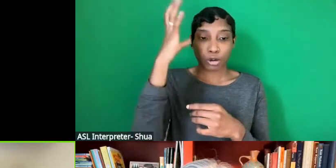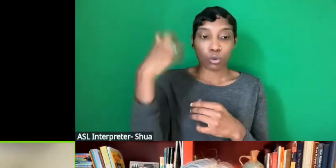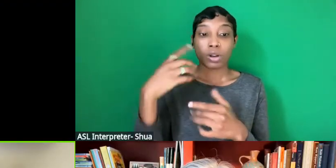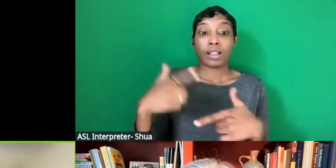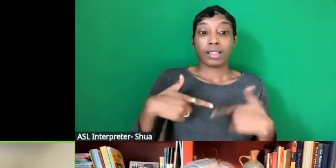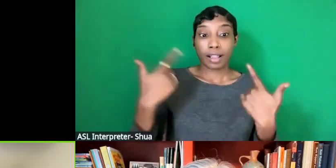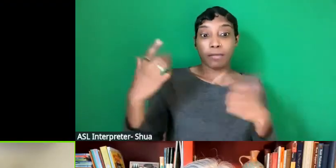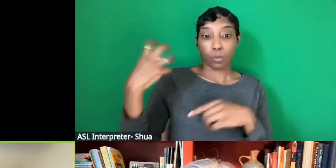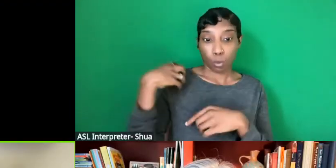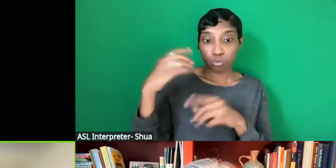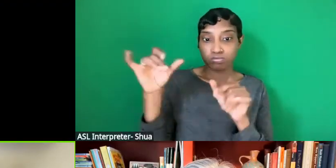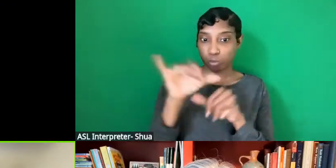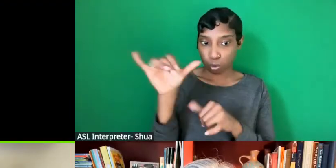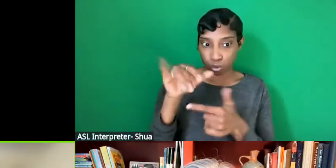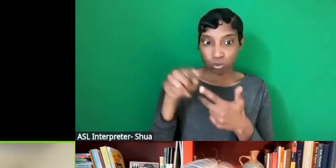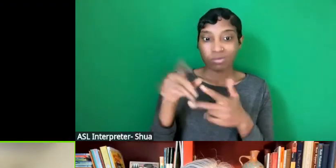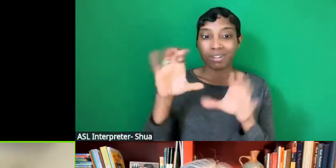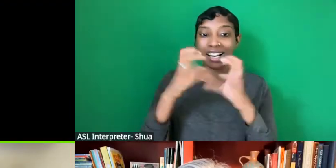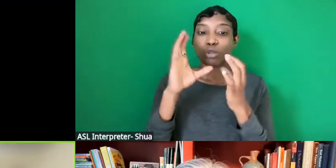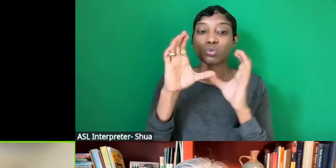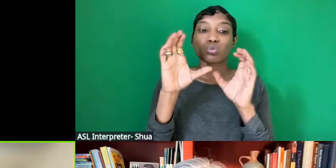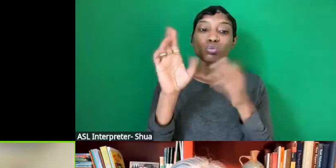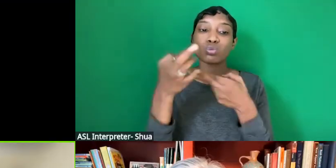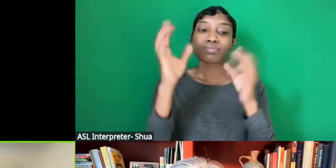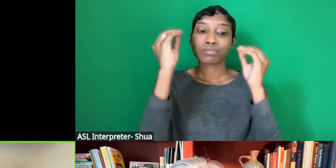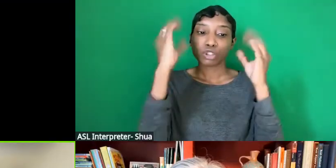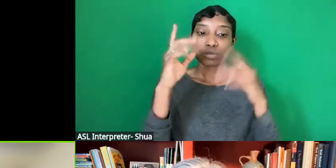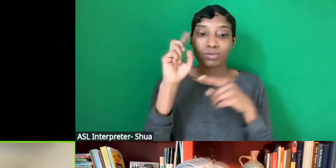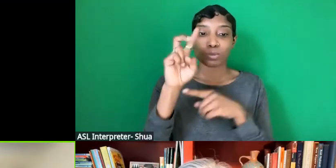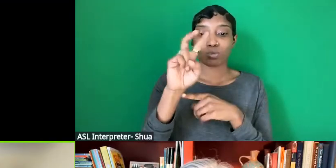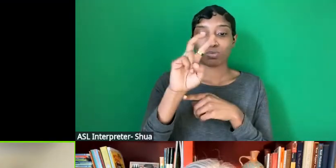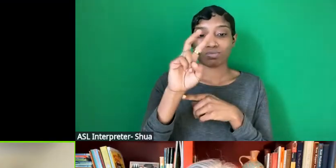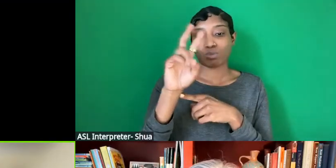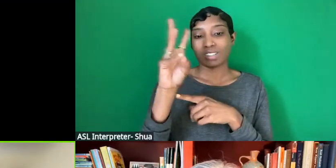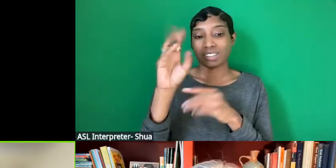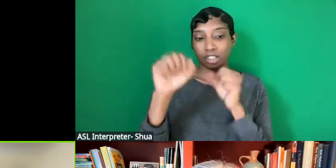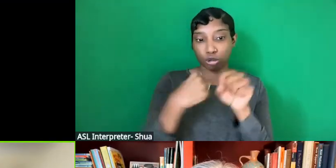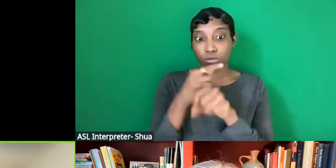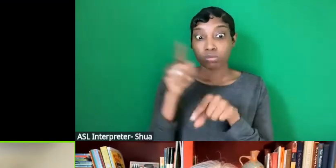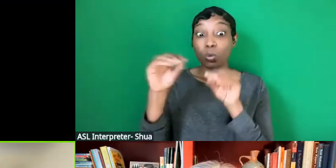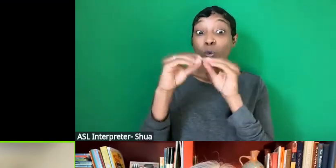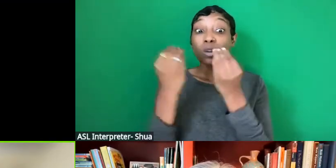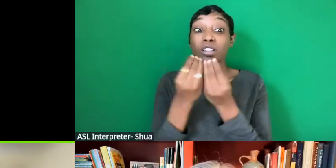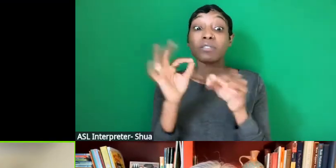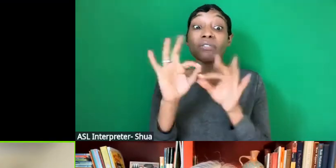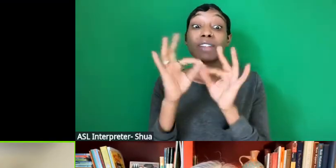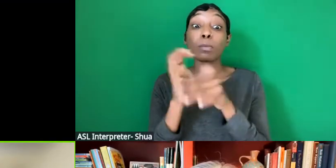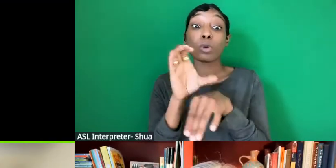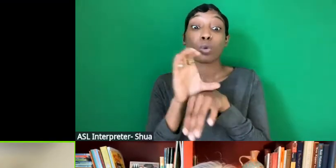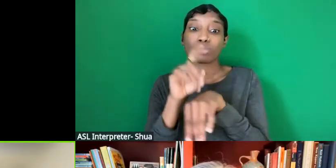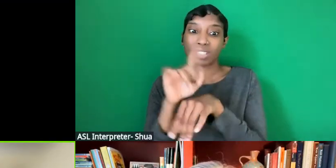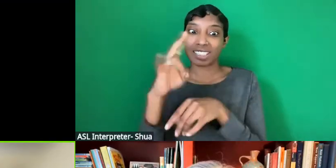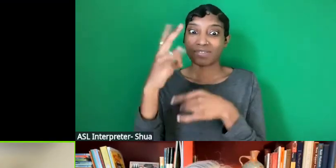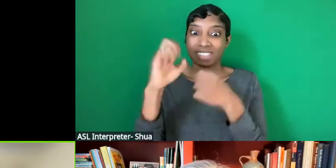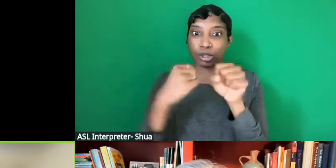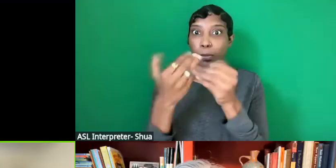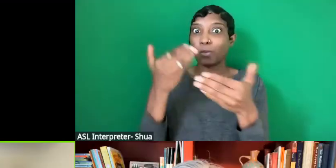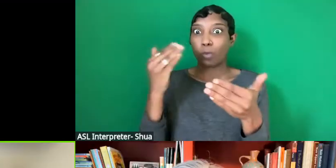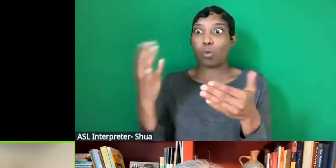an organizational and family consultant for 17 years before moving to coaching full-time.